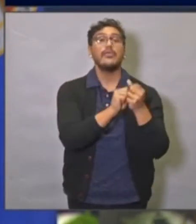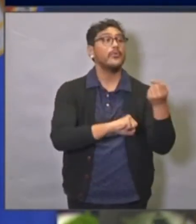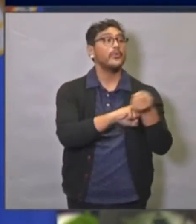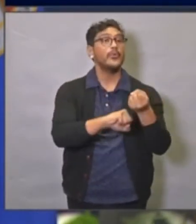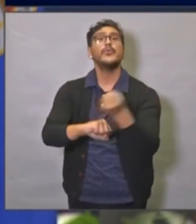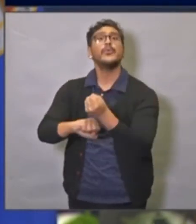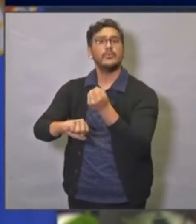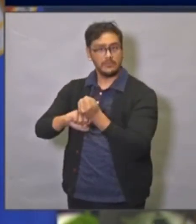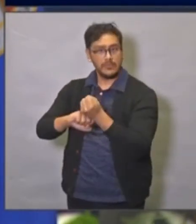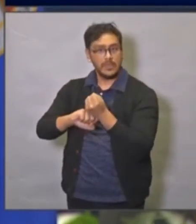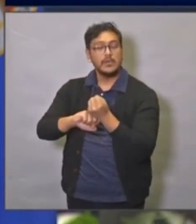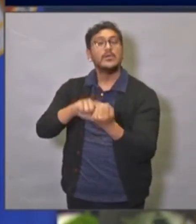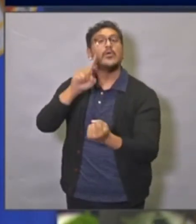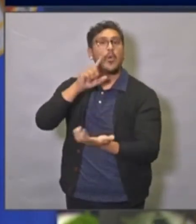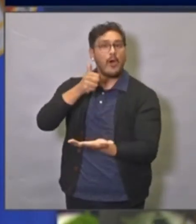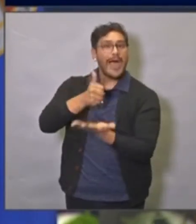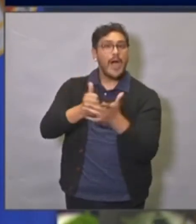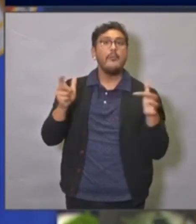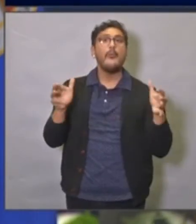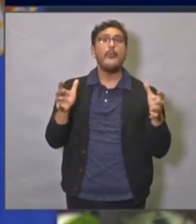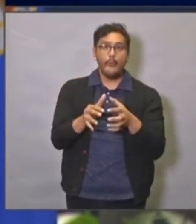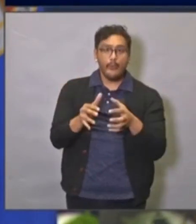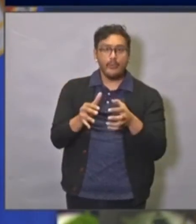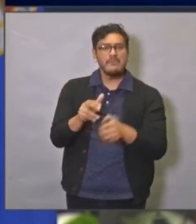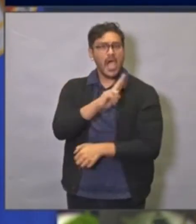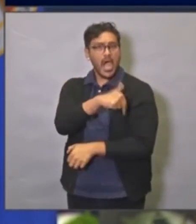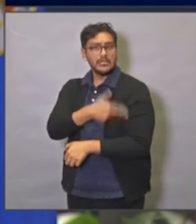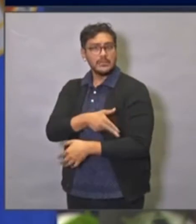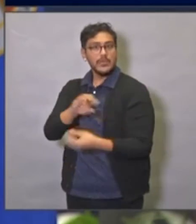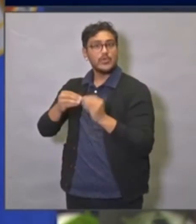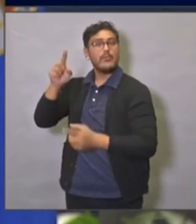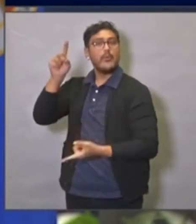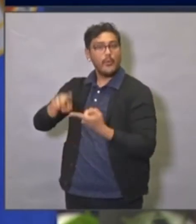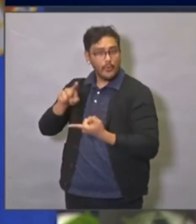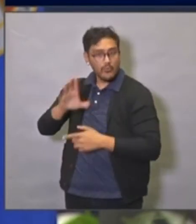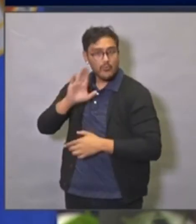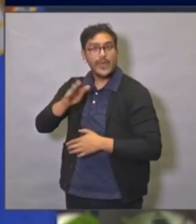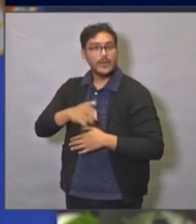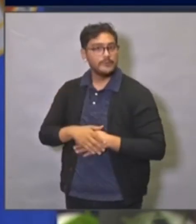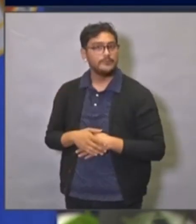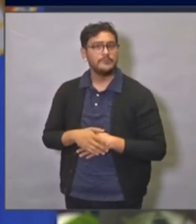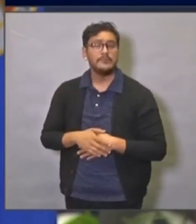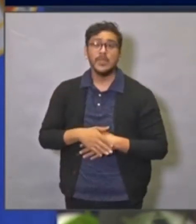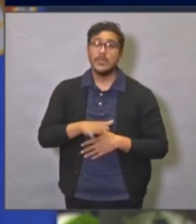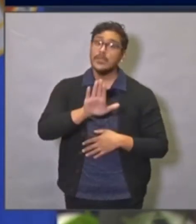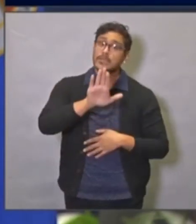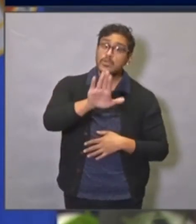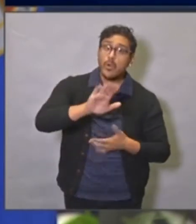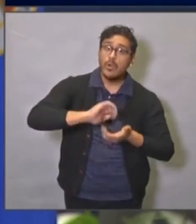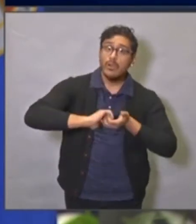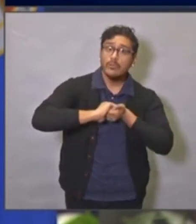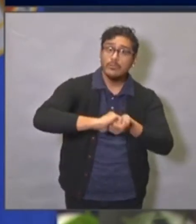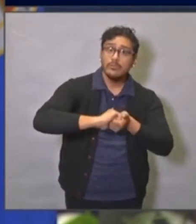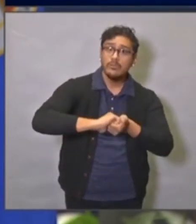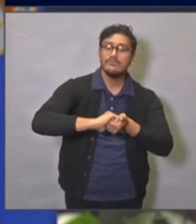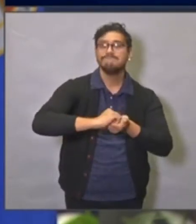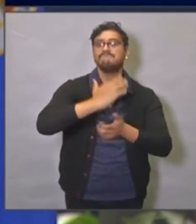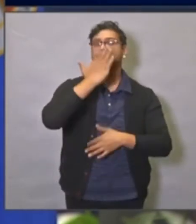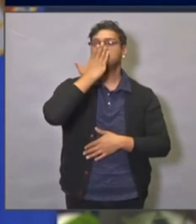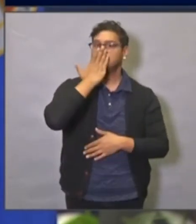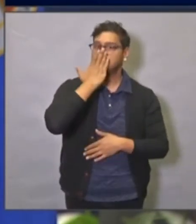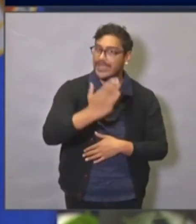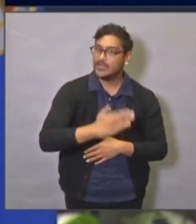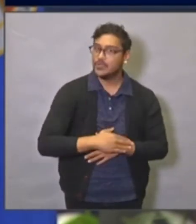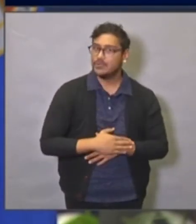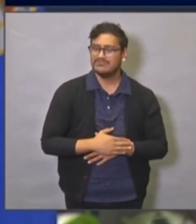hospitalizations that will necessitate any more stringent measures in the future. I truly do thank you for your partnership during this process. I know